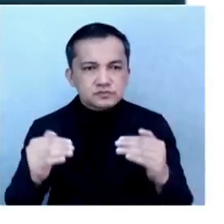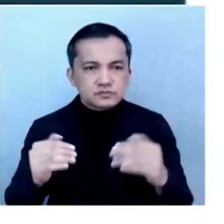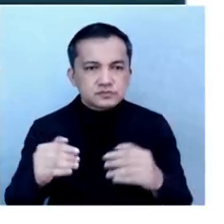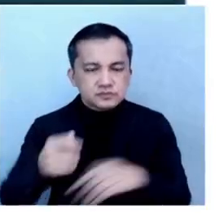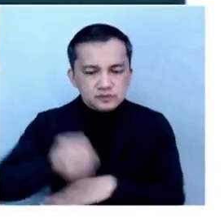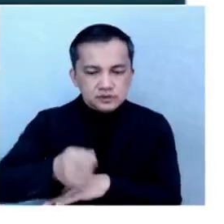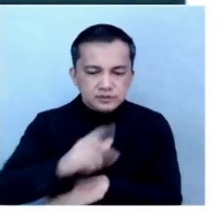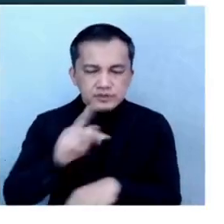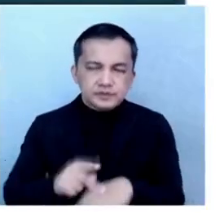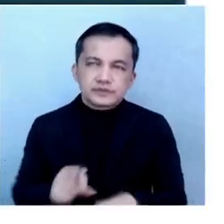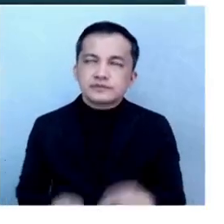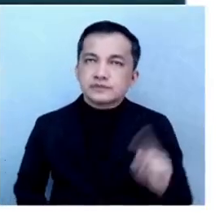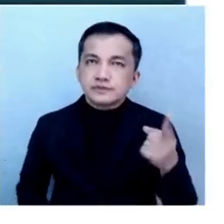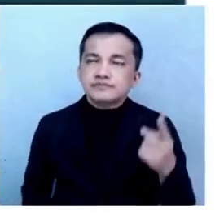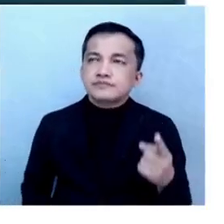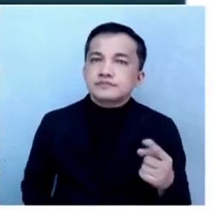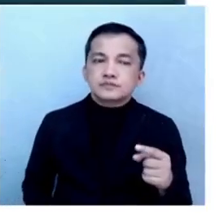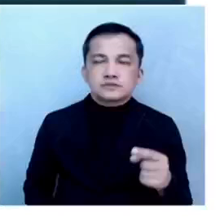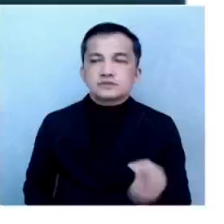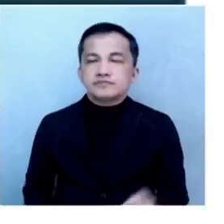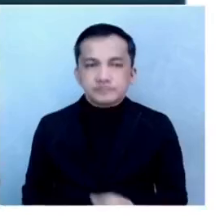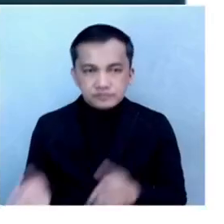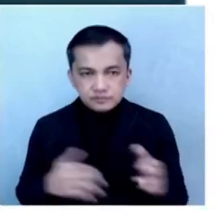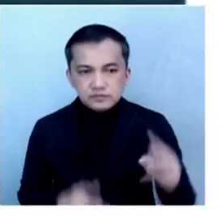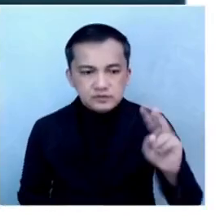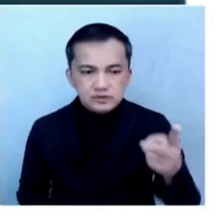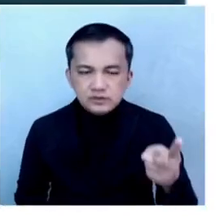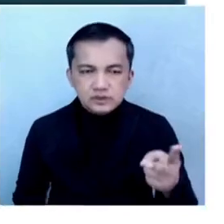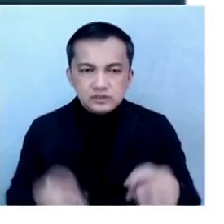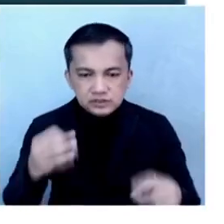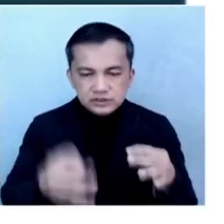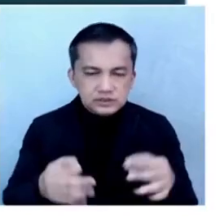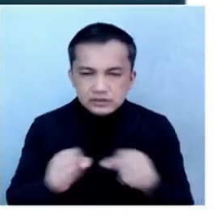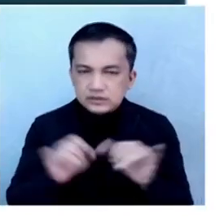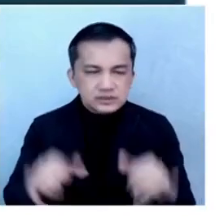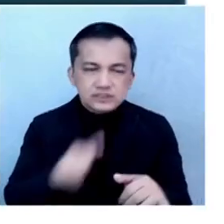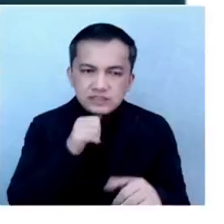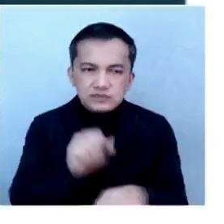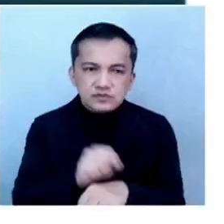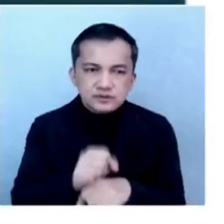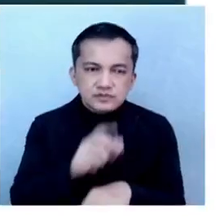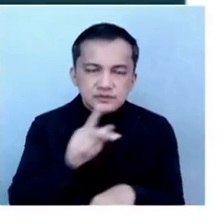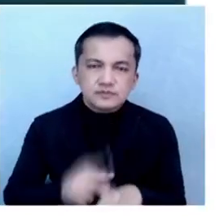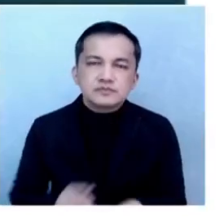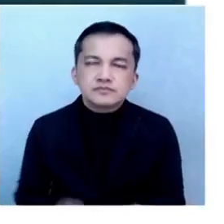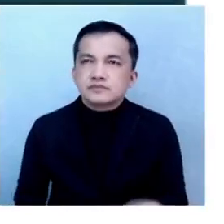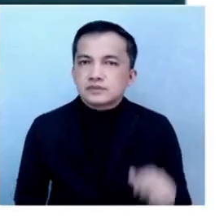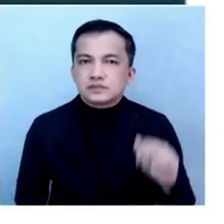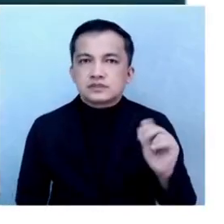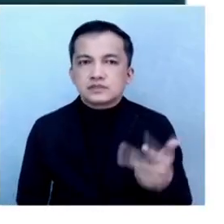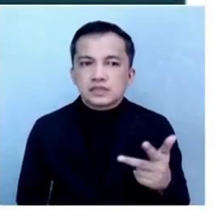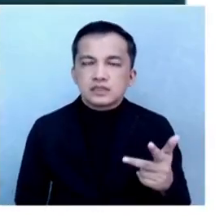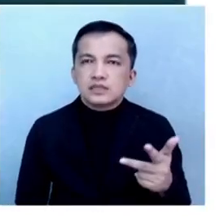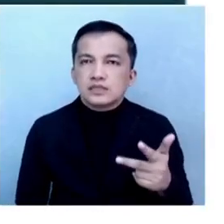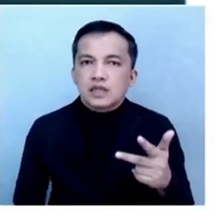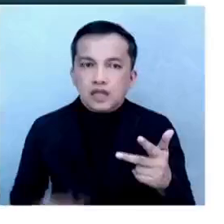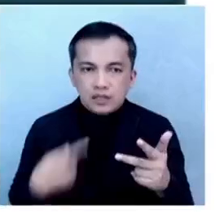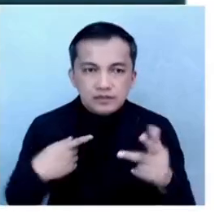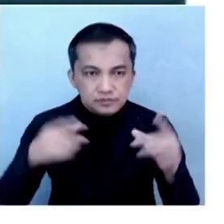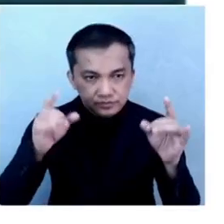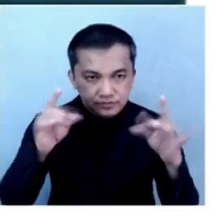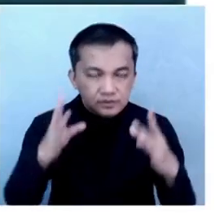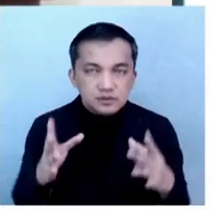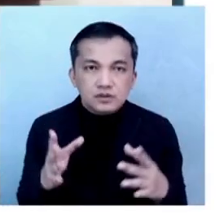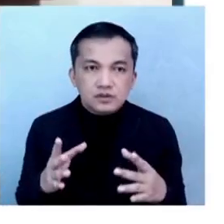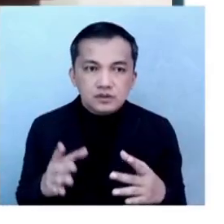two, that the justice system doesn't work in the Philippines. Number three, that there is a threat as to